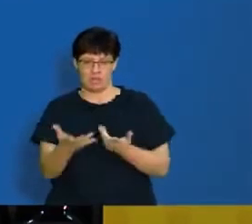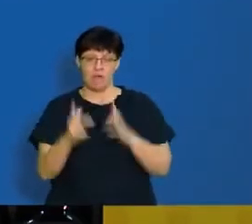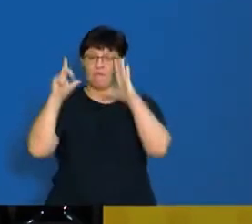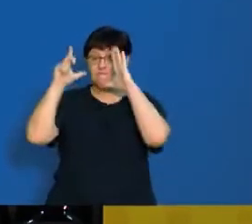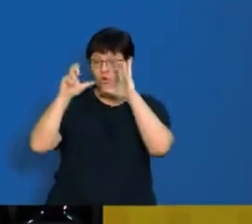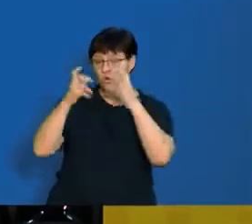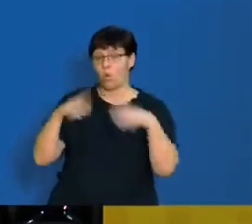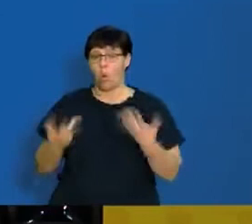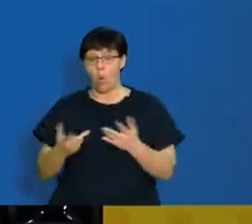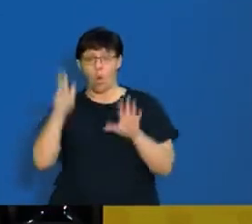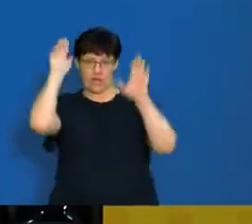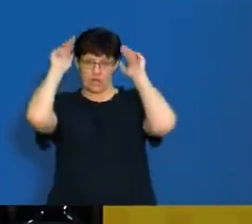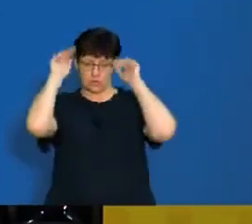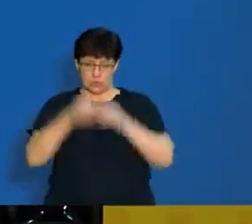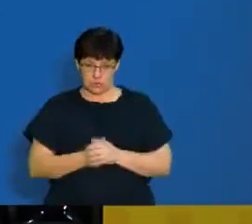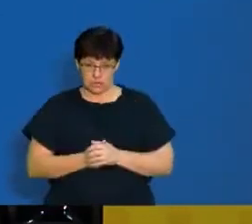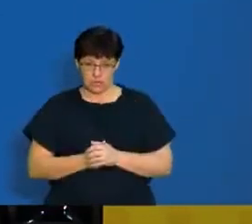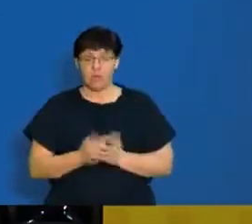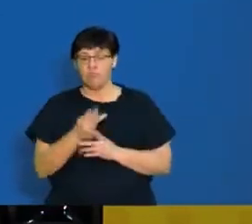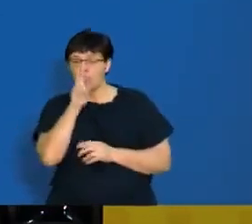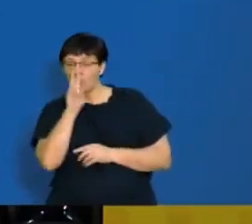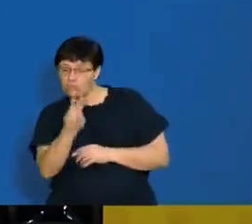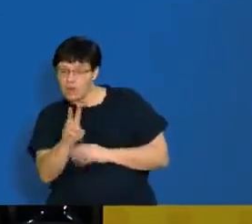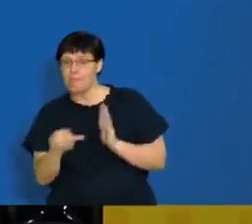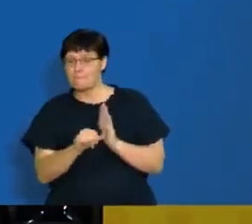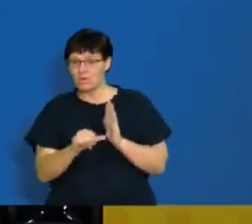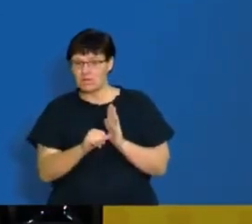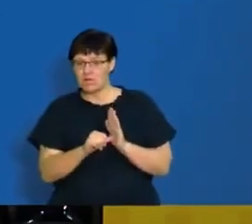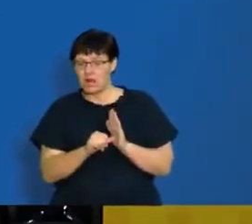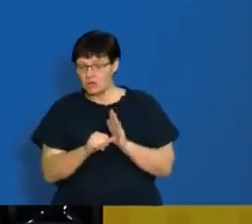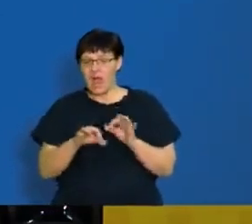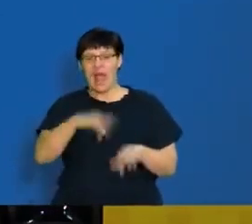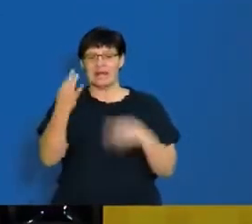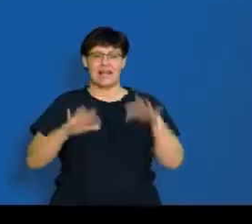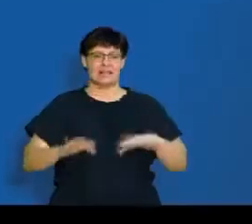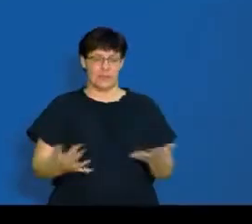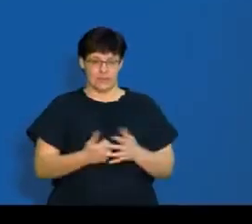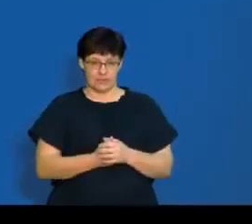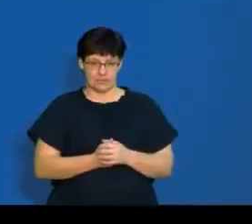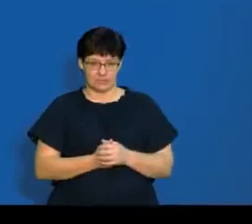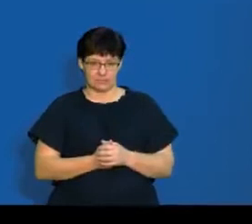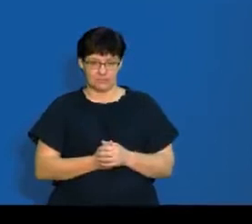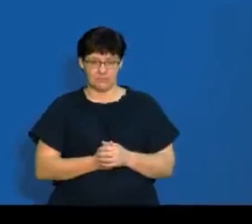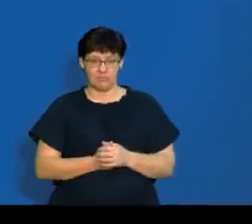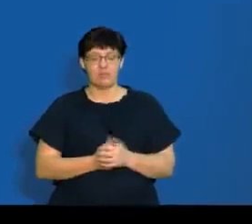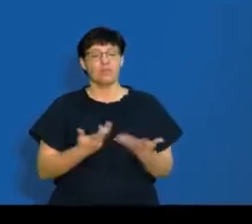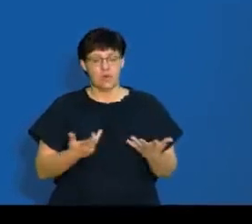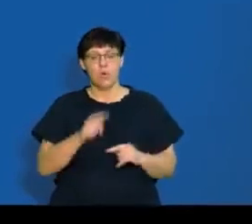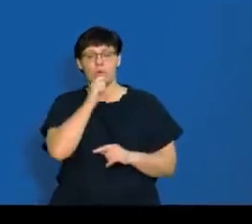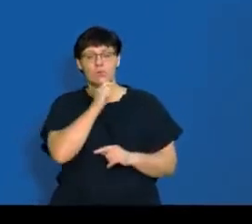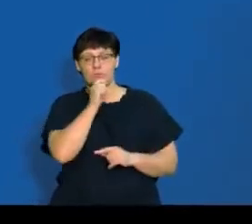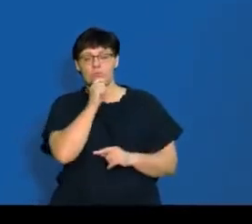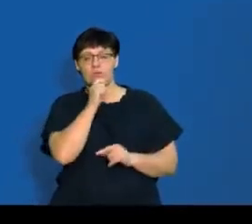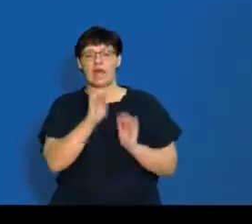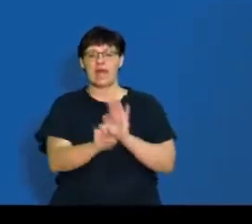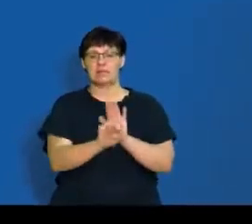photograph or a cartoon. It's very important for you to know how to analyze those. Okay, so we are using an example